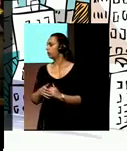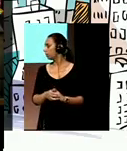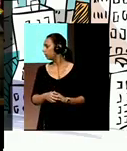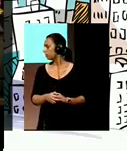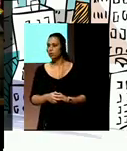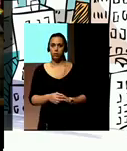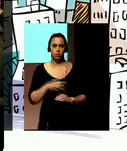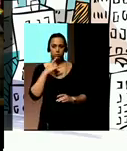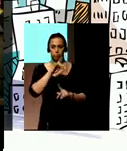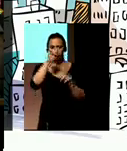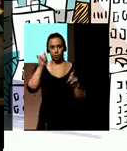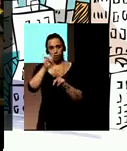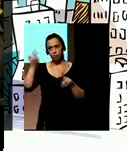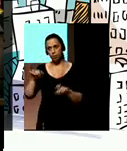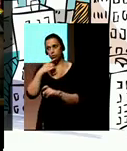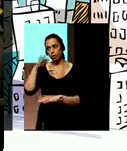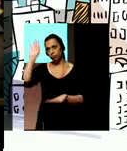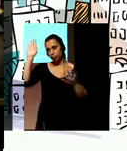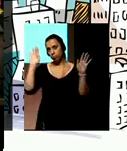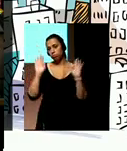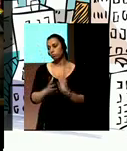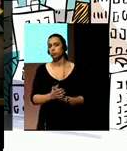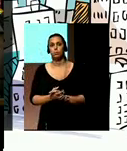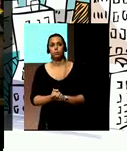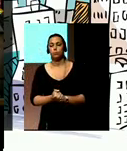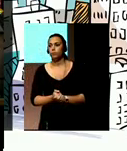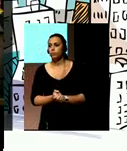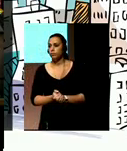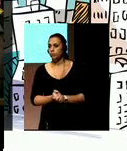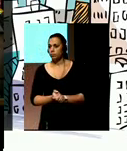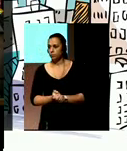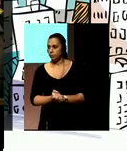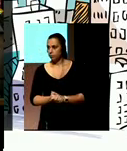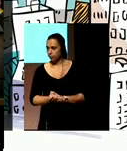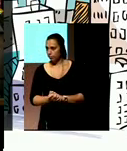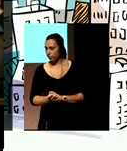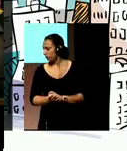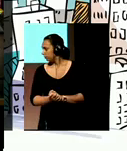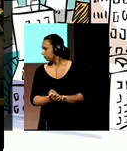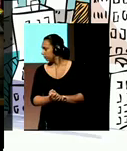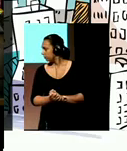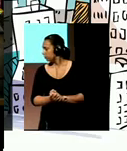¿Alguna intervención más? ¿Alguna pregunta concreta? Any other question?